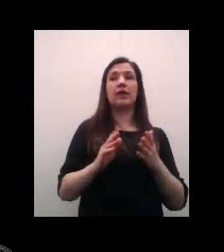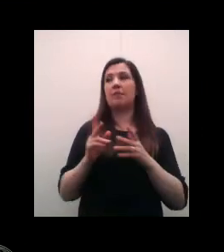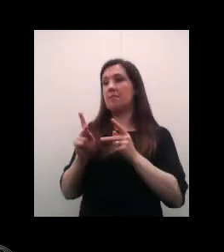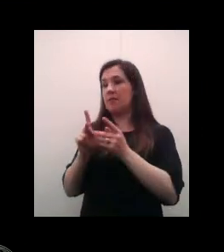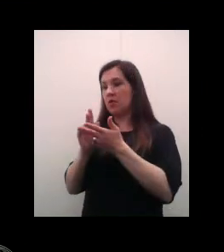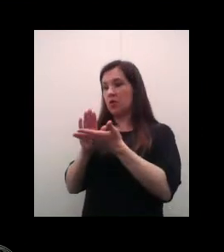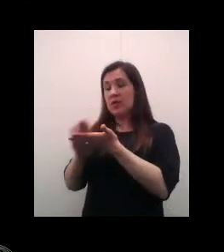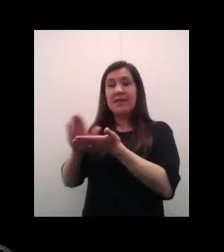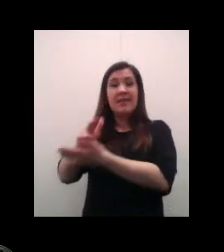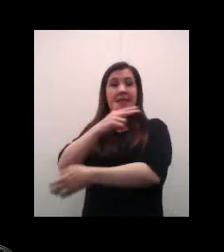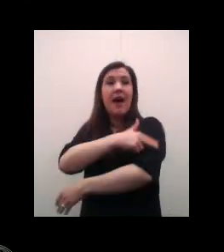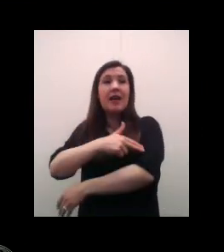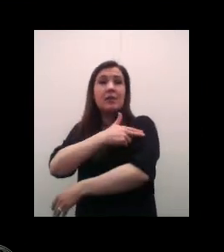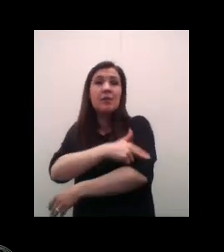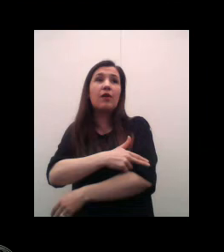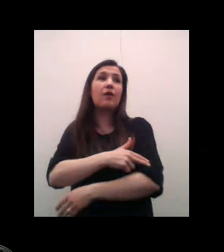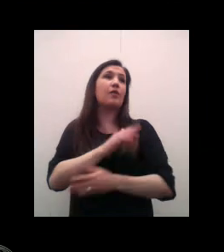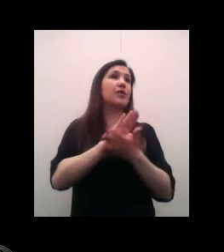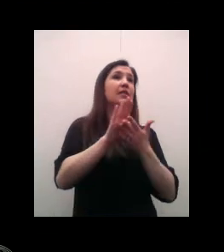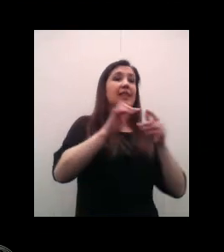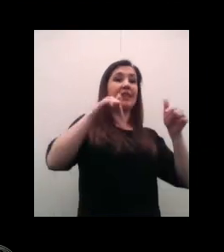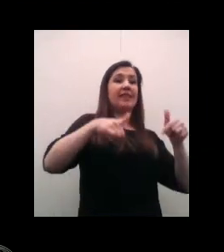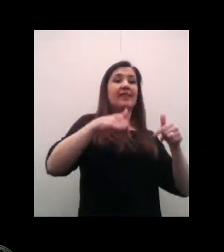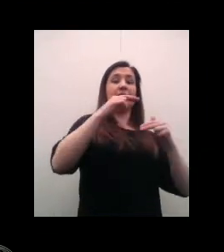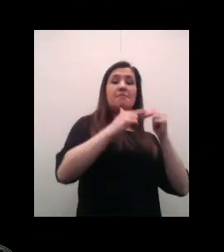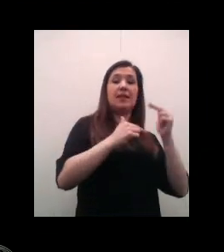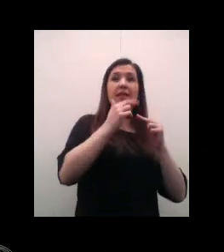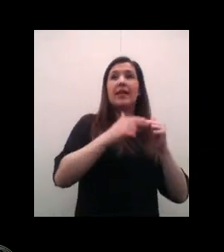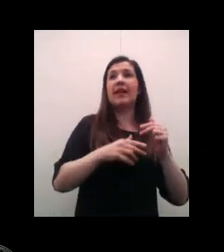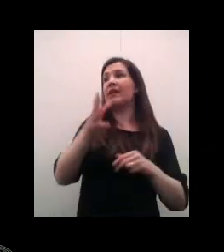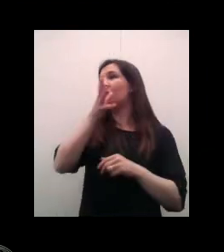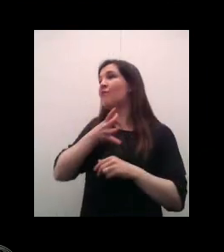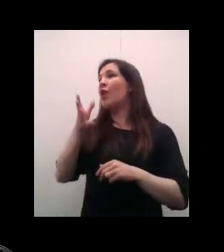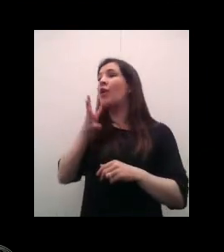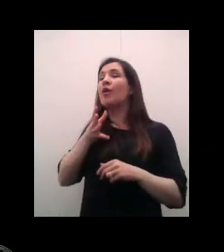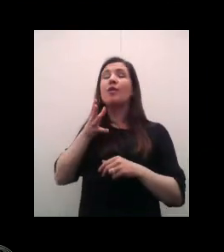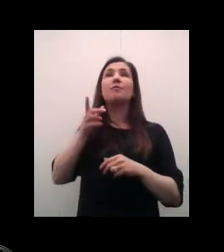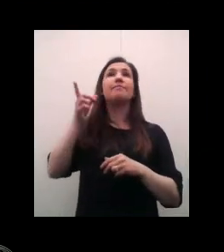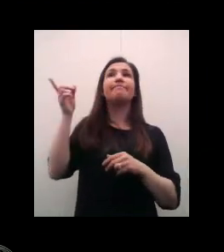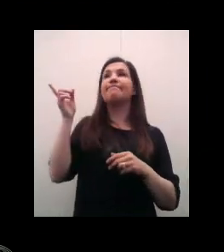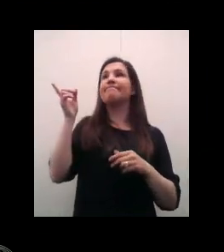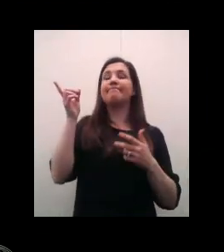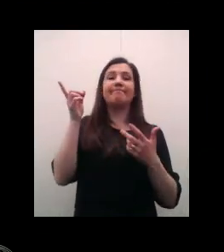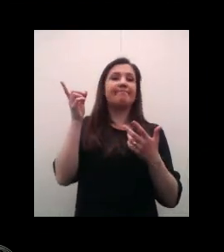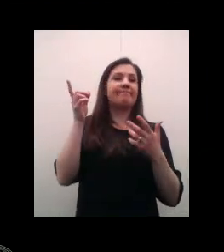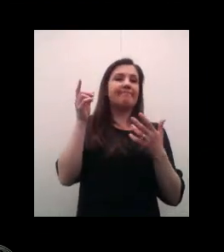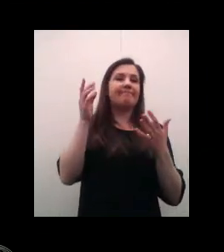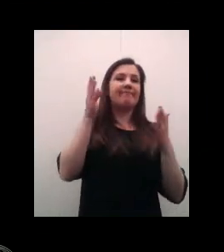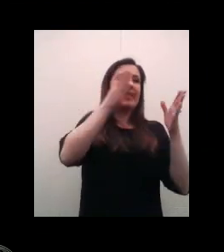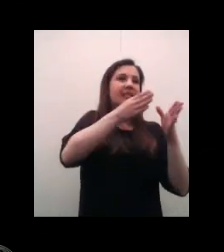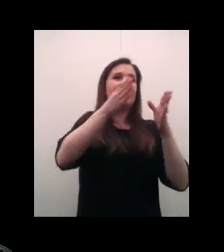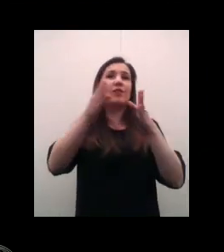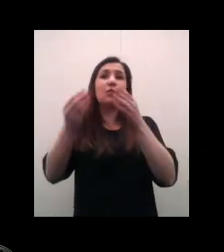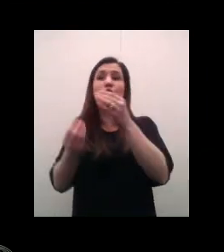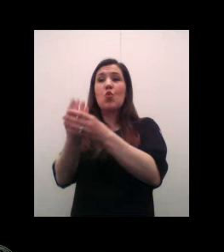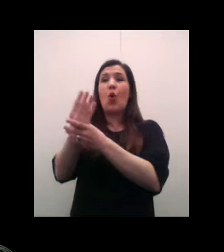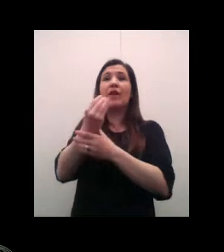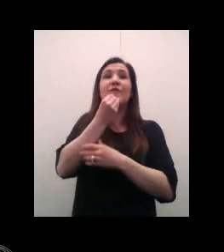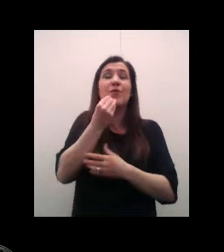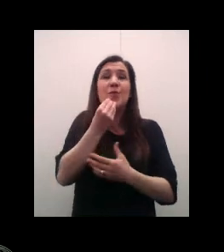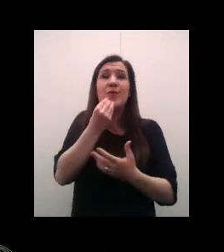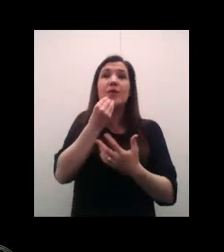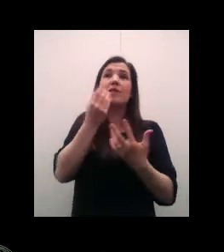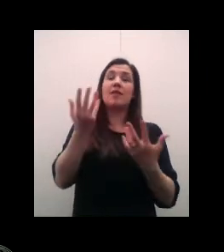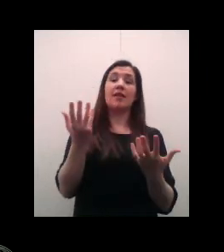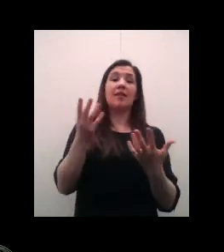in hospitals or in the Rath building to our farmers in our farm community, the individuals who are out there growing our food. And you know